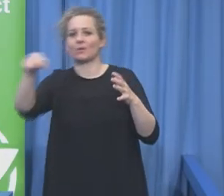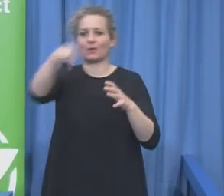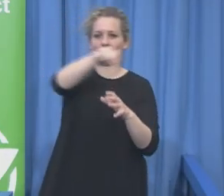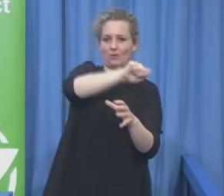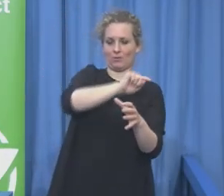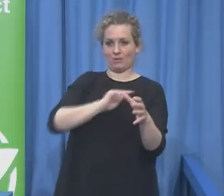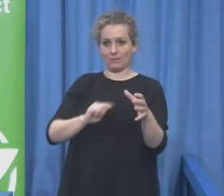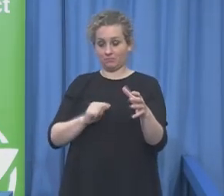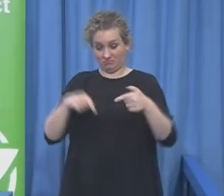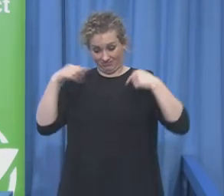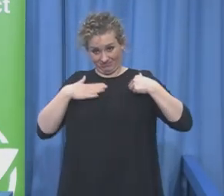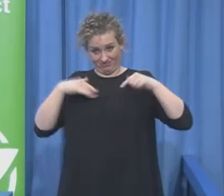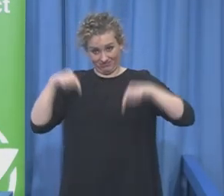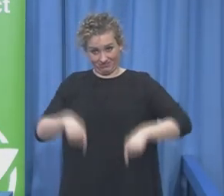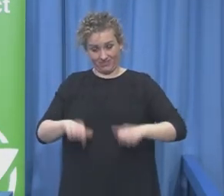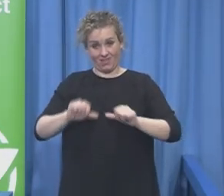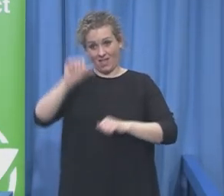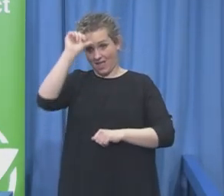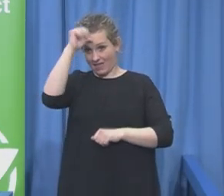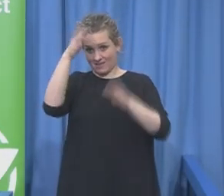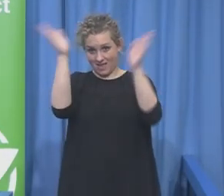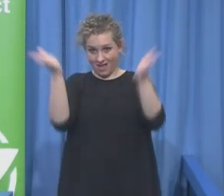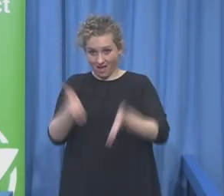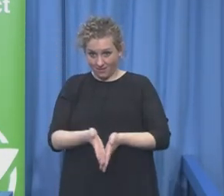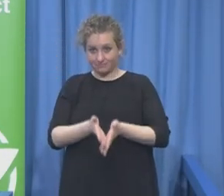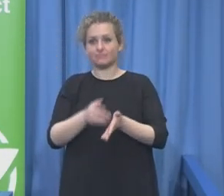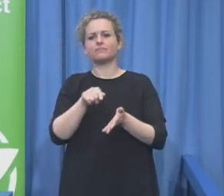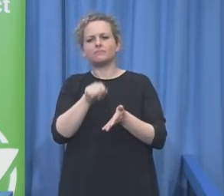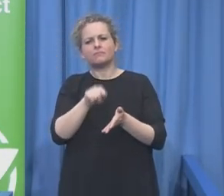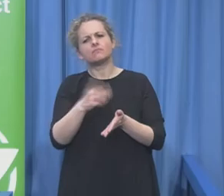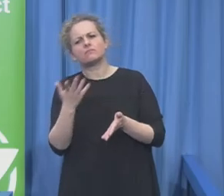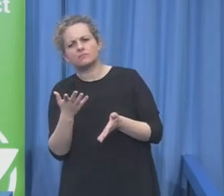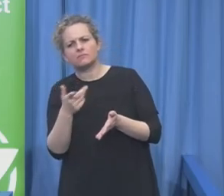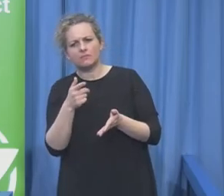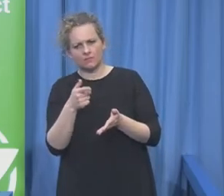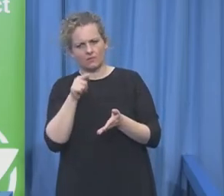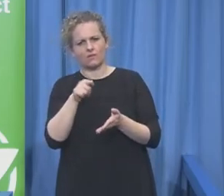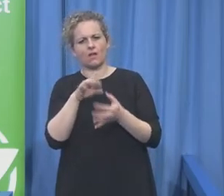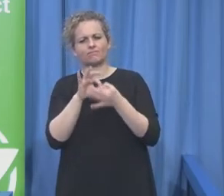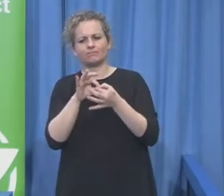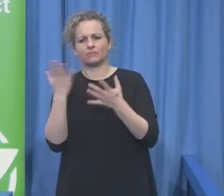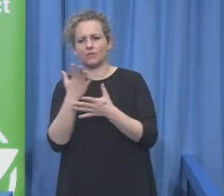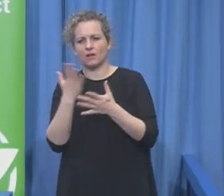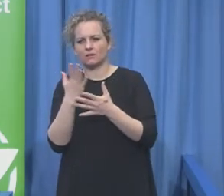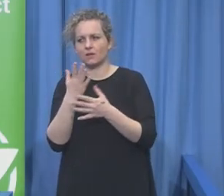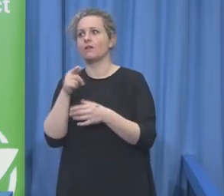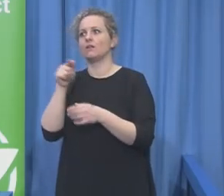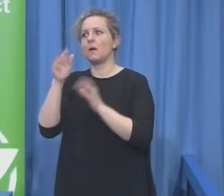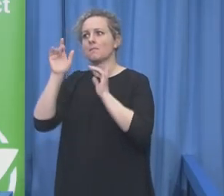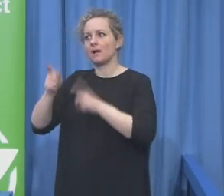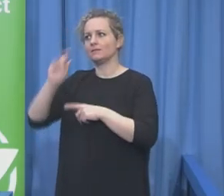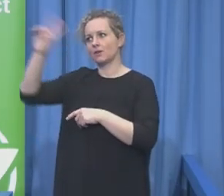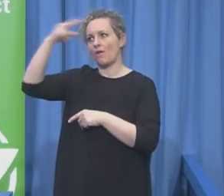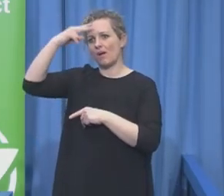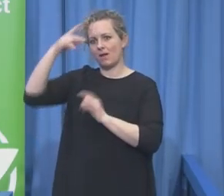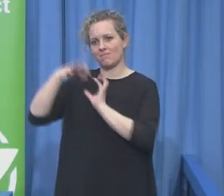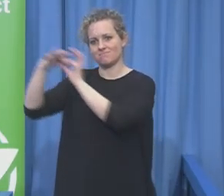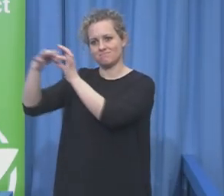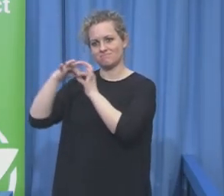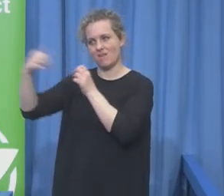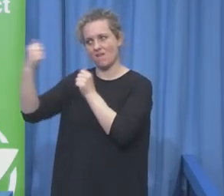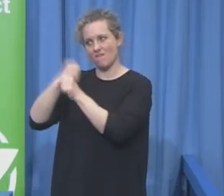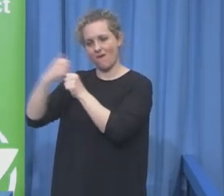have reservations. So again, because of the geography, a lot of things will change. So when you look at scale, you need to keep these things in